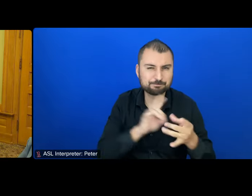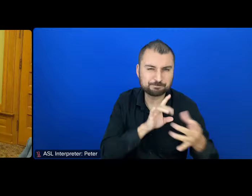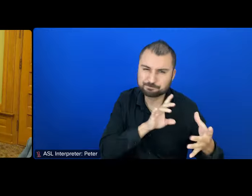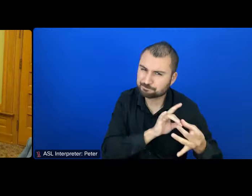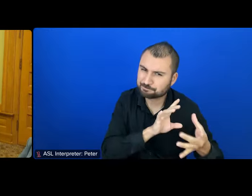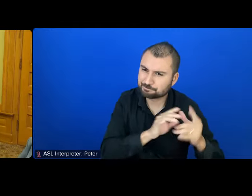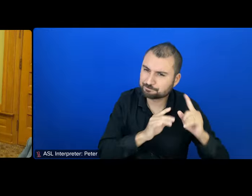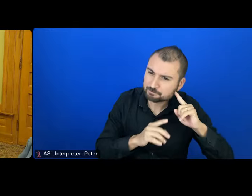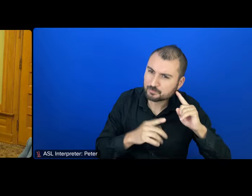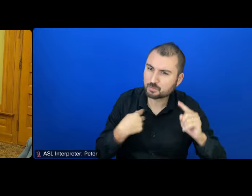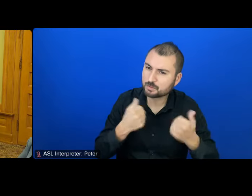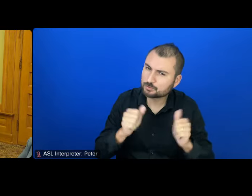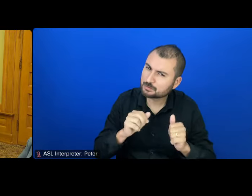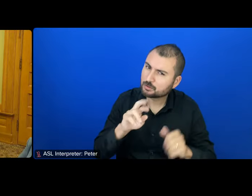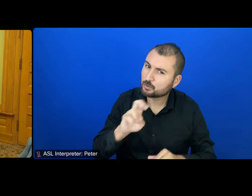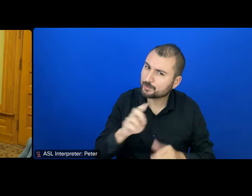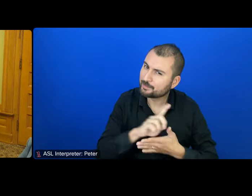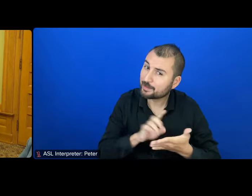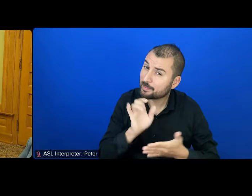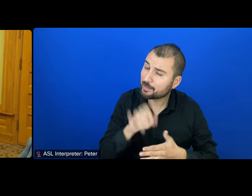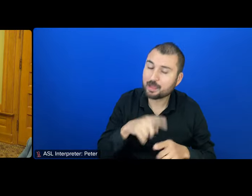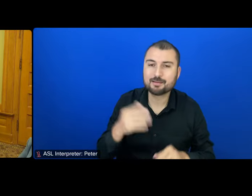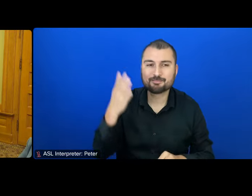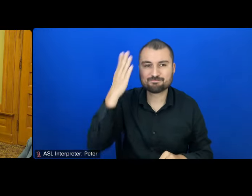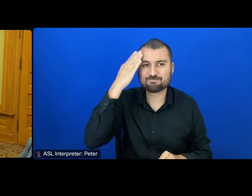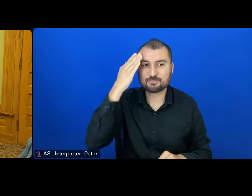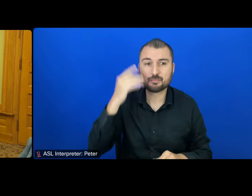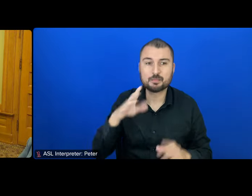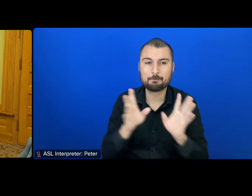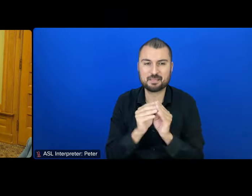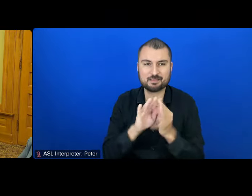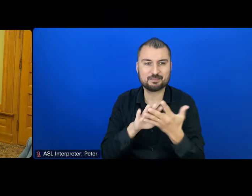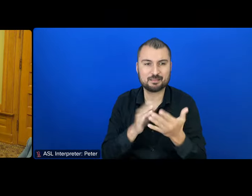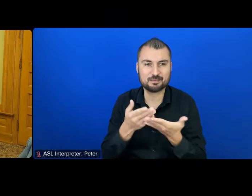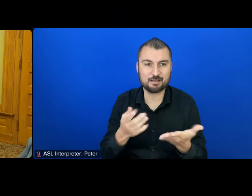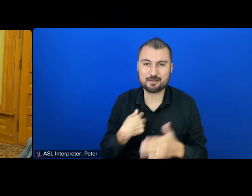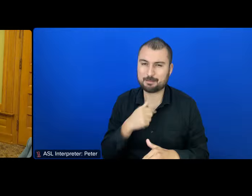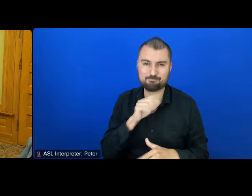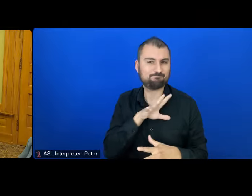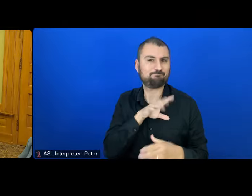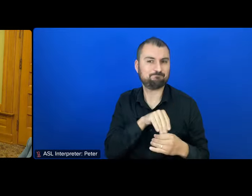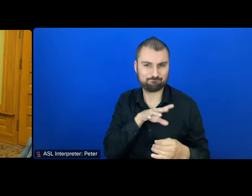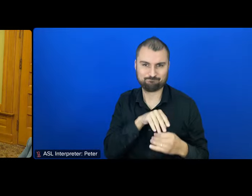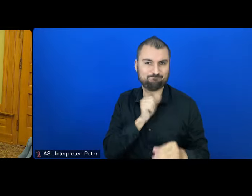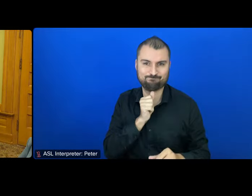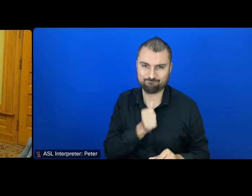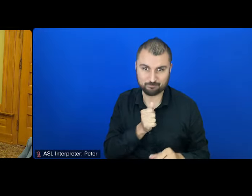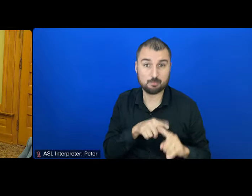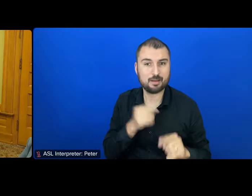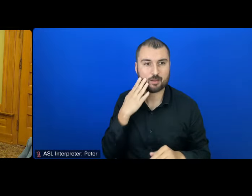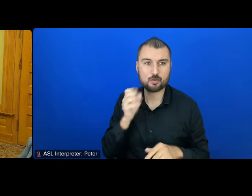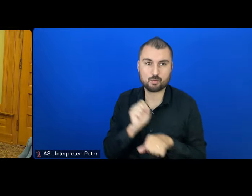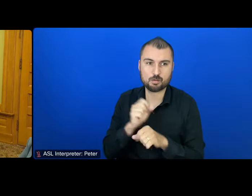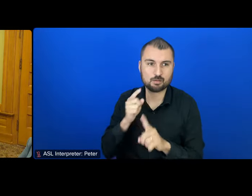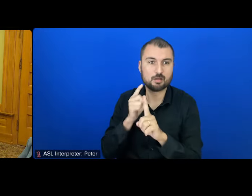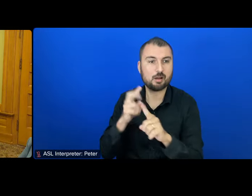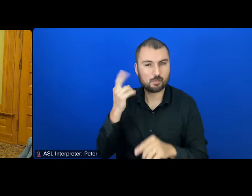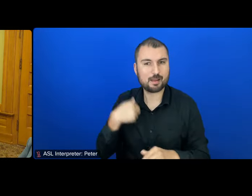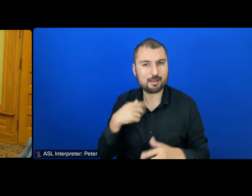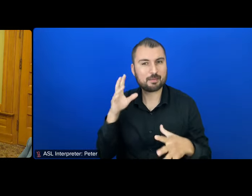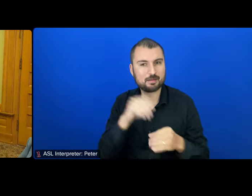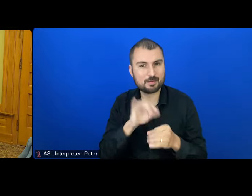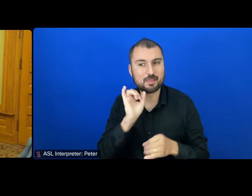redesign that to be able to do it. So I know there's meetings and stuff that I'm not involved in, but I know that they're working towards it because I have been involved in